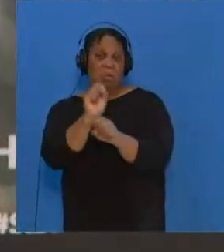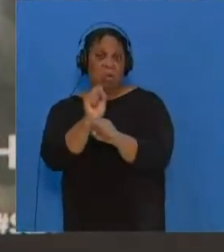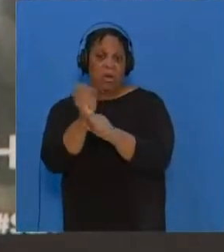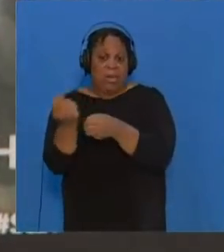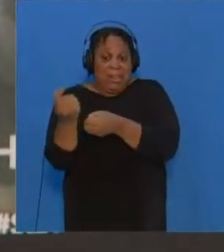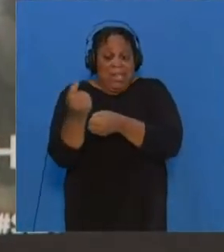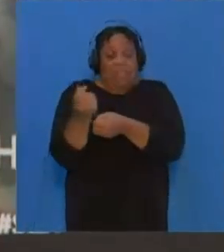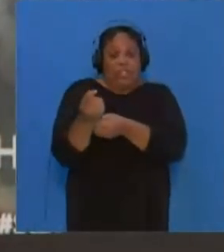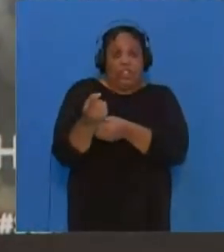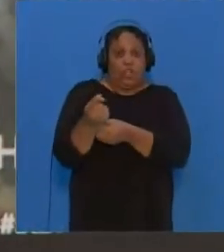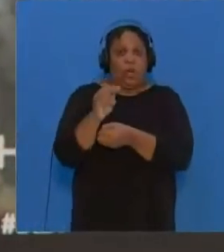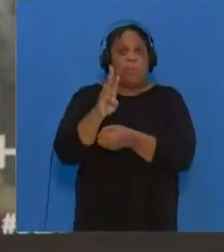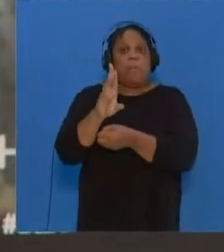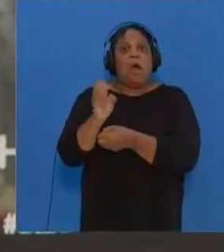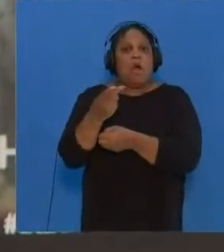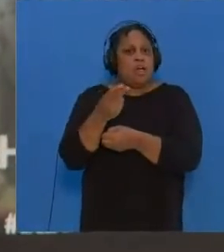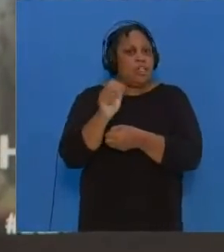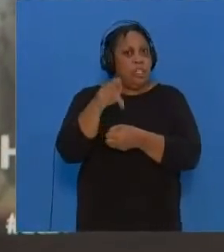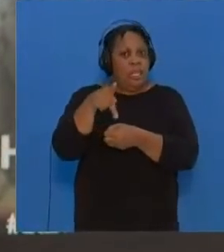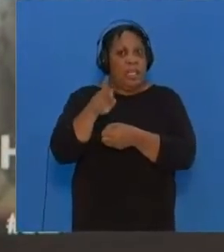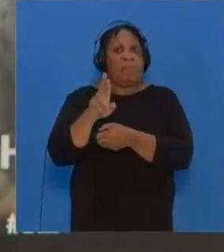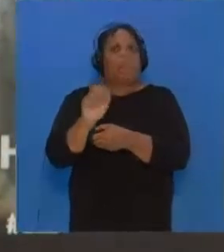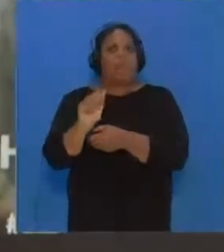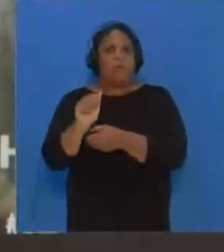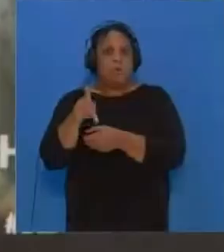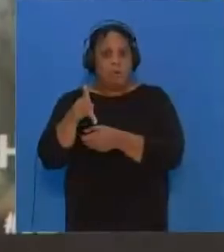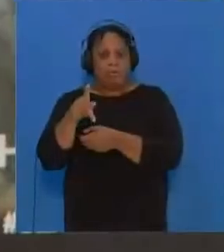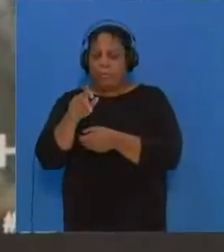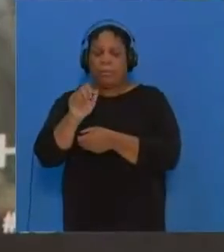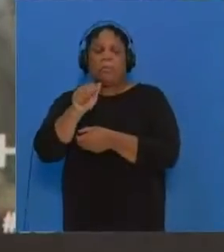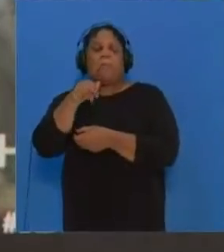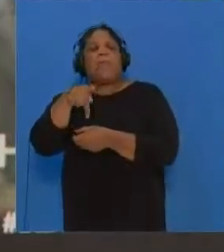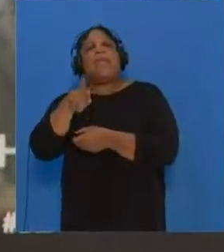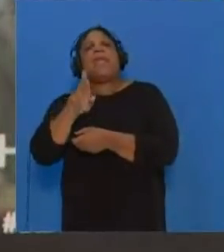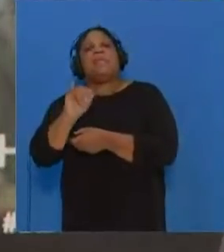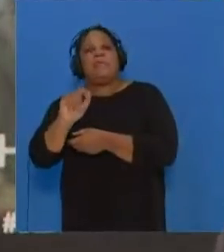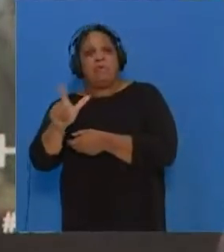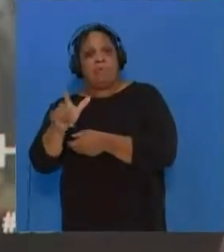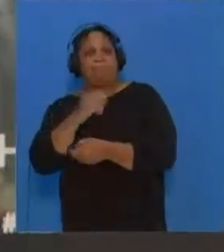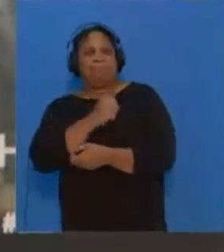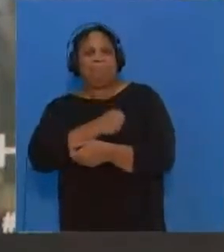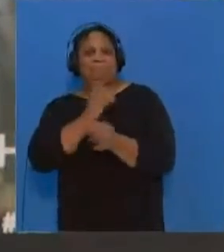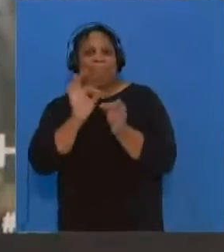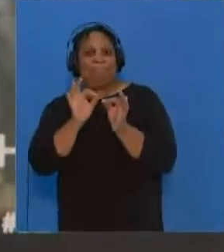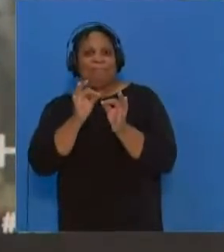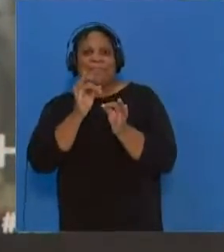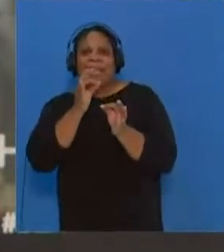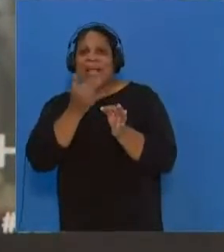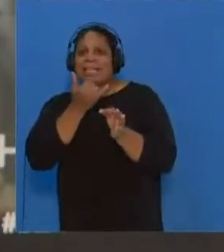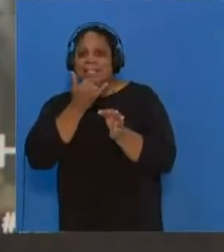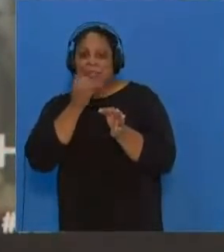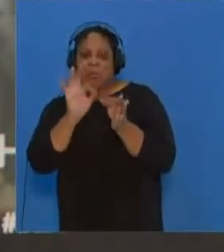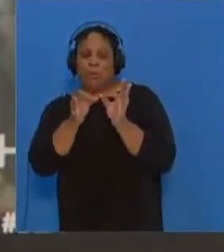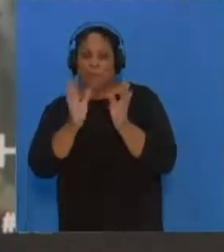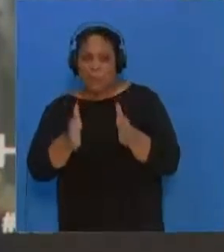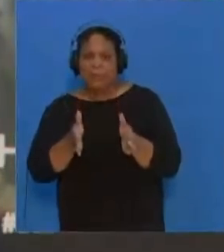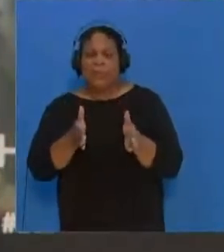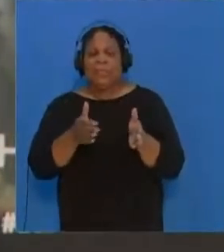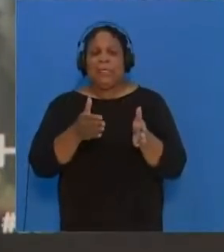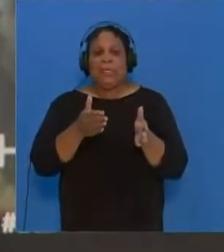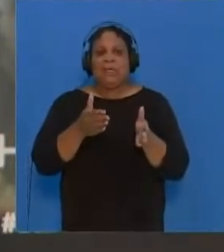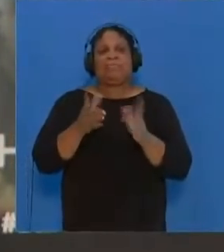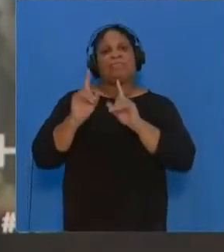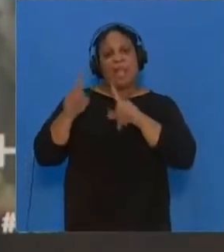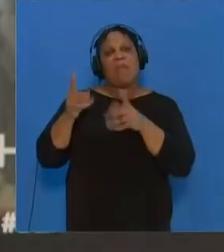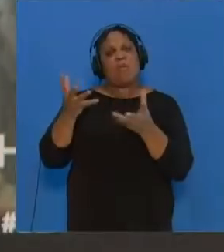next year, March, April? What I can say to comfort those persons, first, let me start by saying I want to